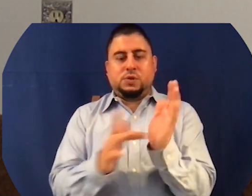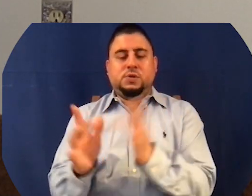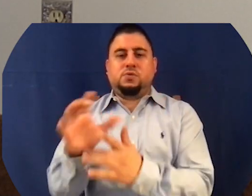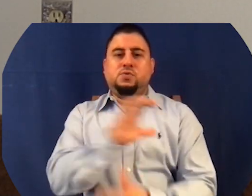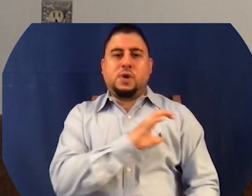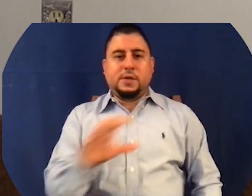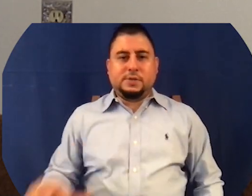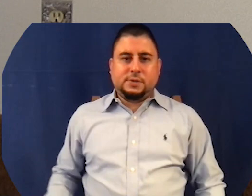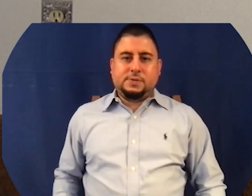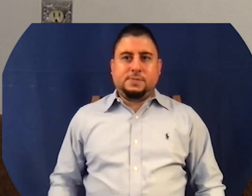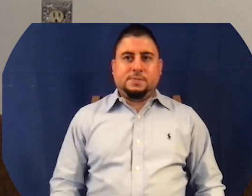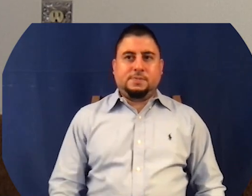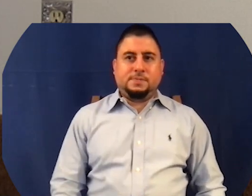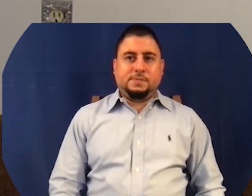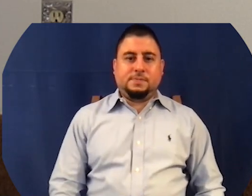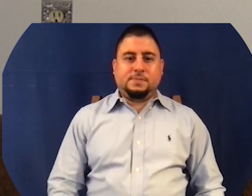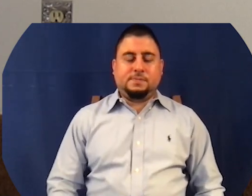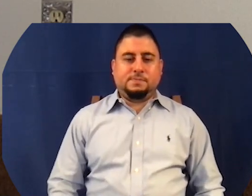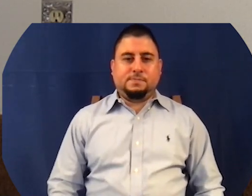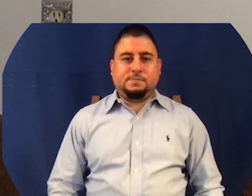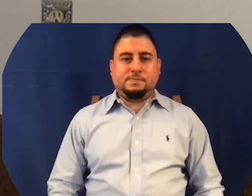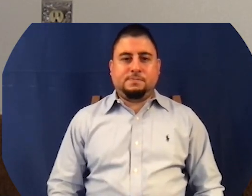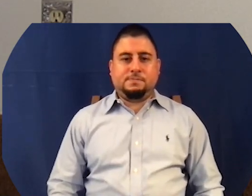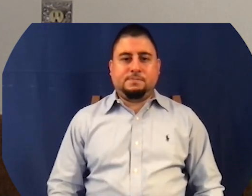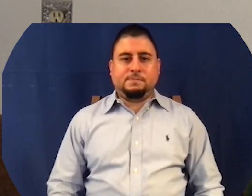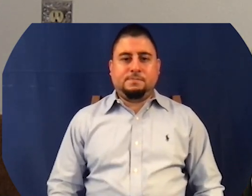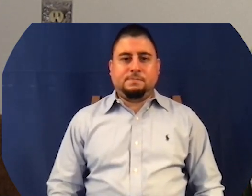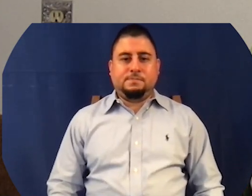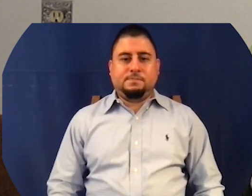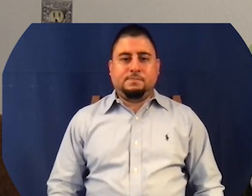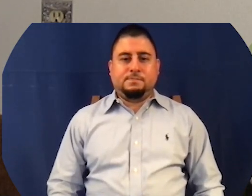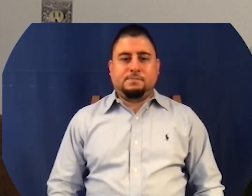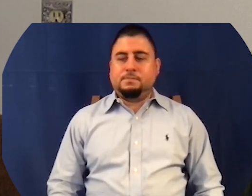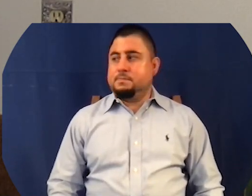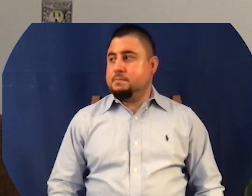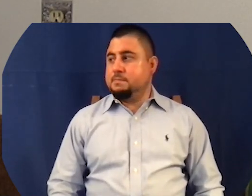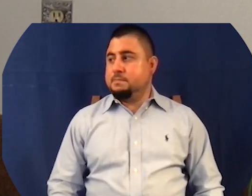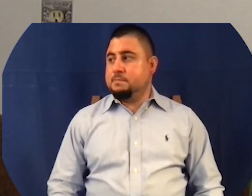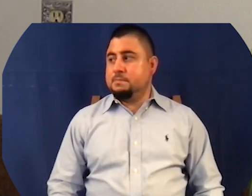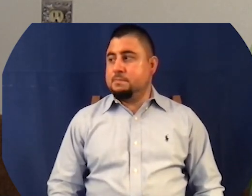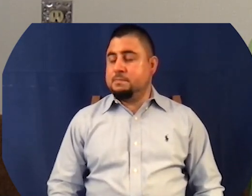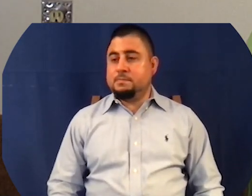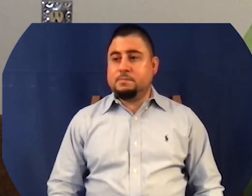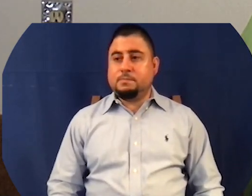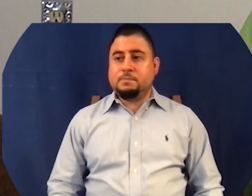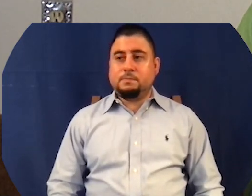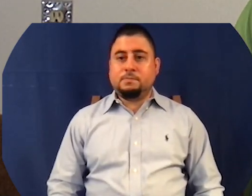Lord Jesus Christ.